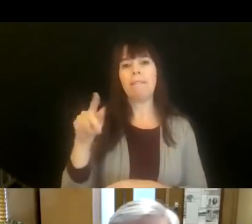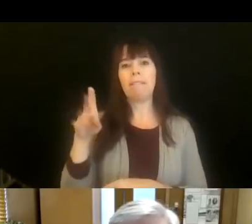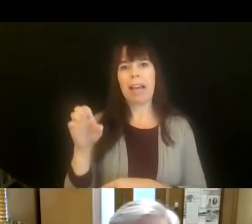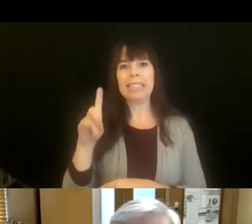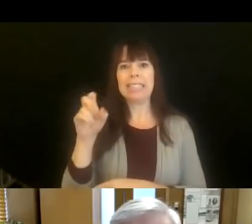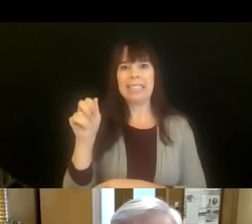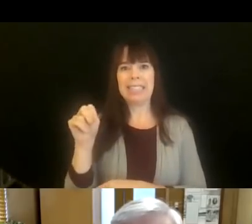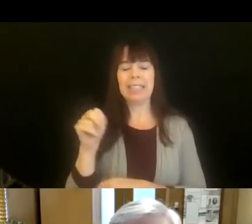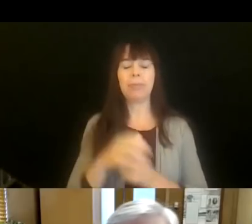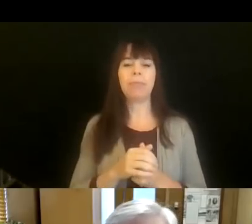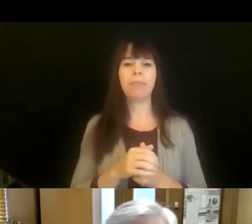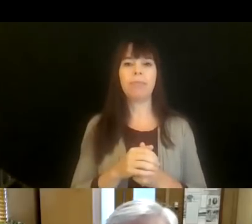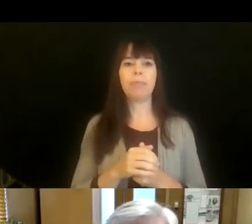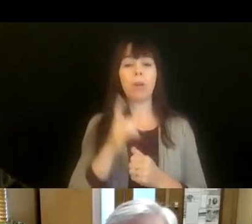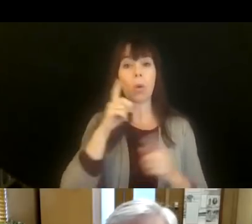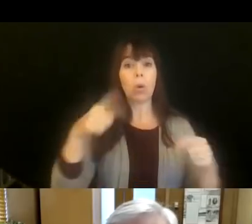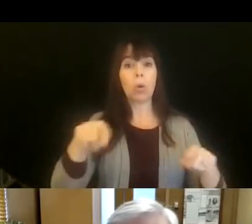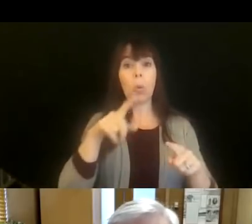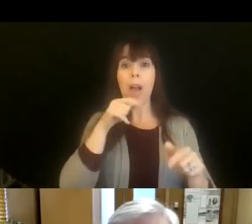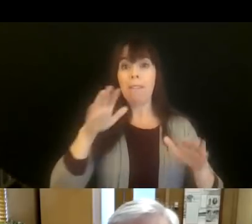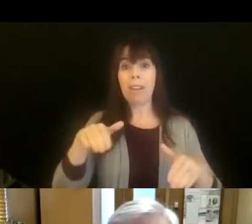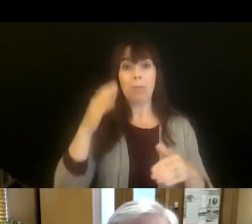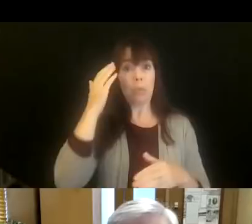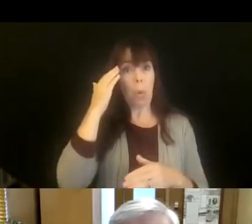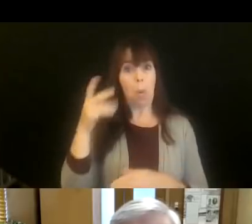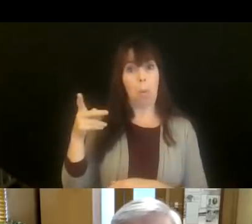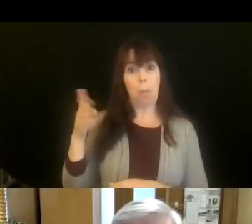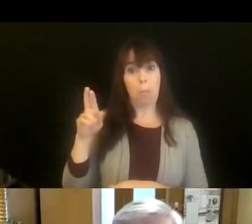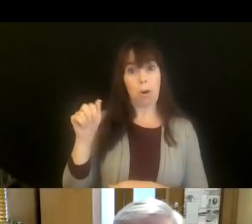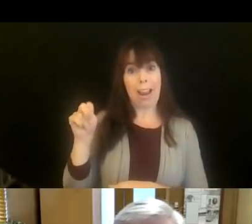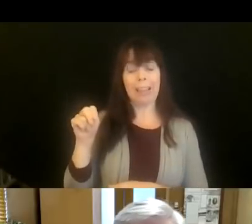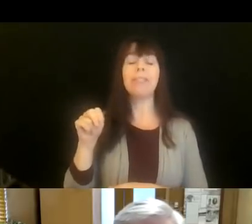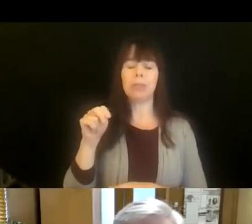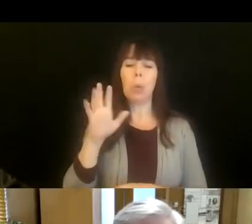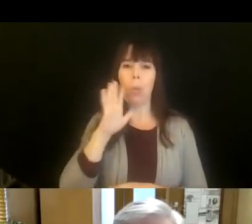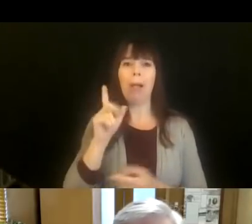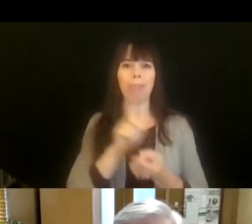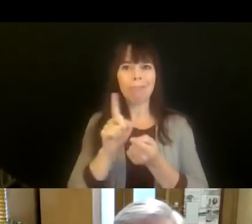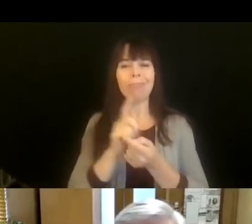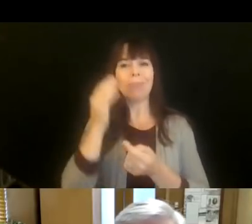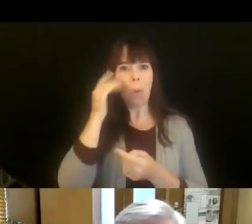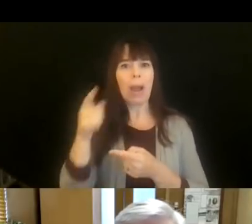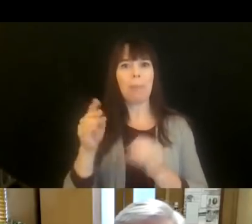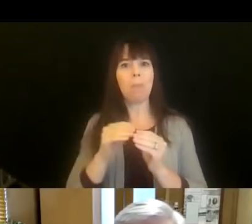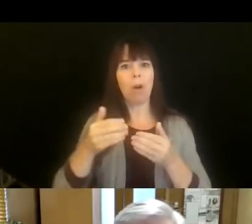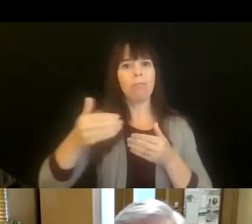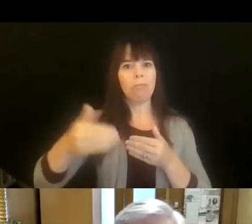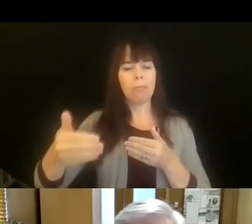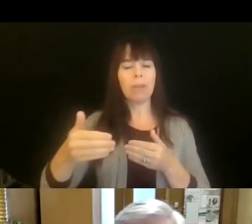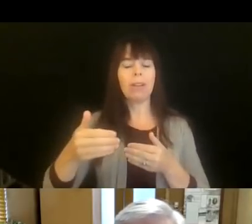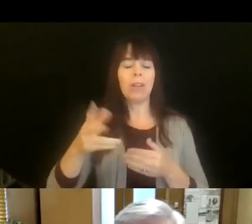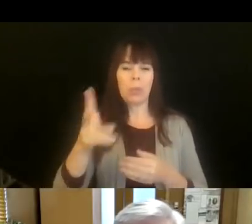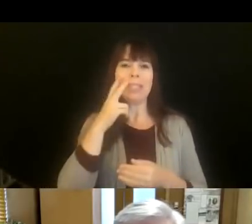Affairs. And for those of you who have not gotten to know Brian, I'm sure you will in the coming days and weeks, and you'll find him to be